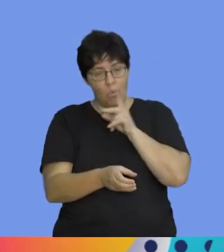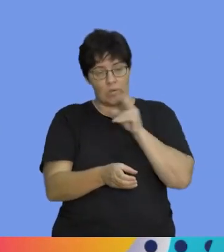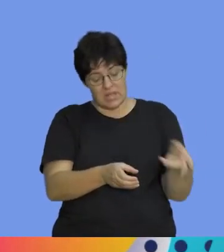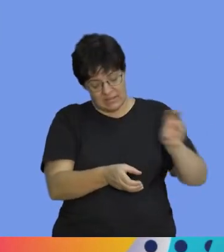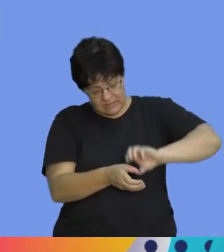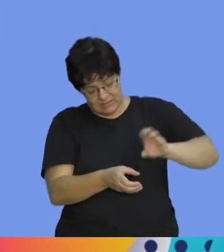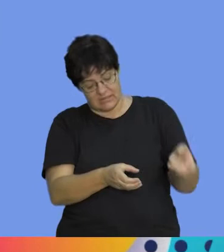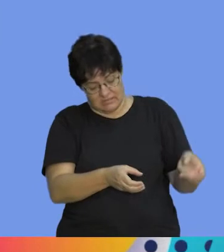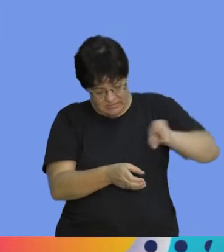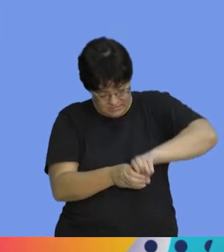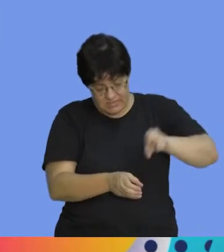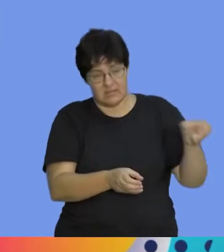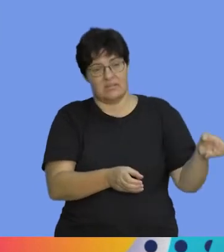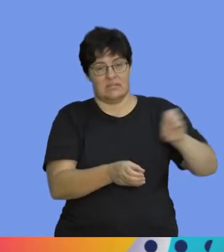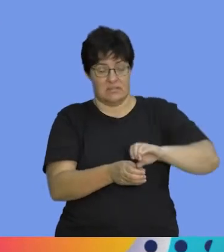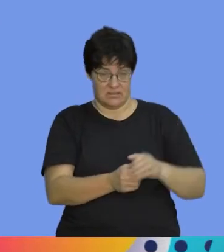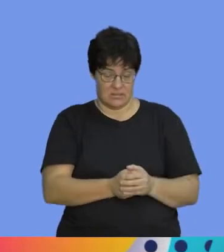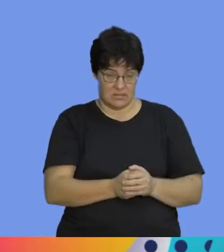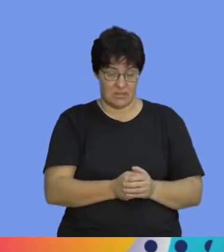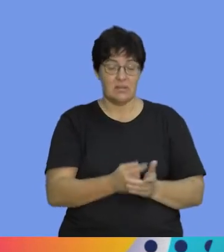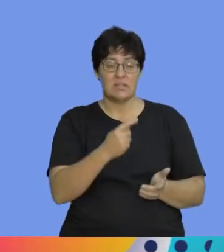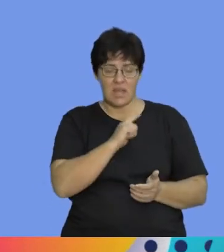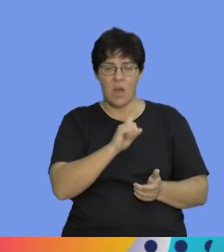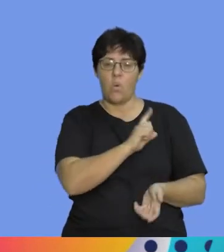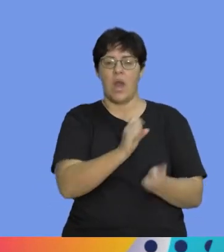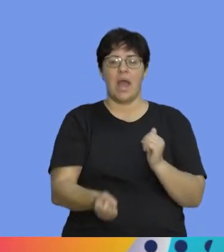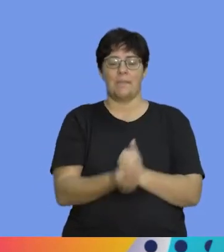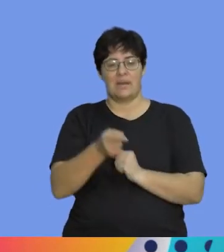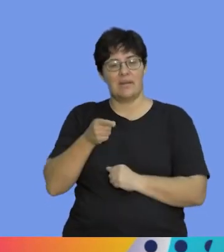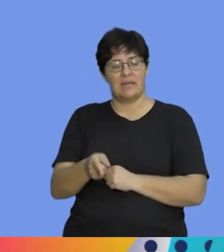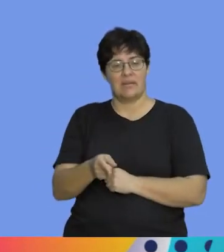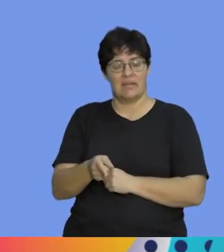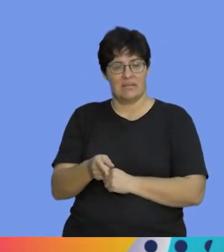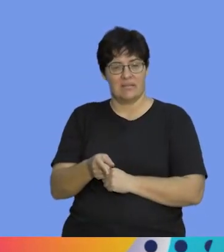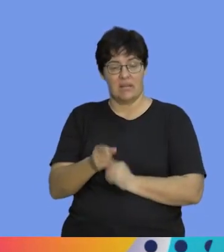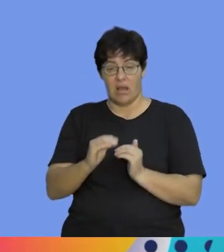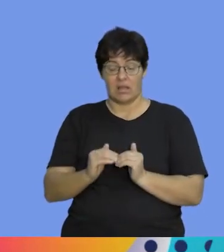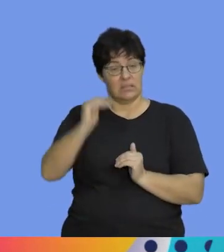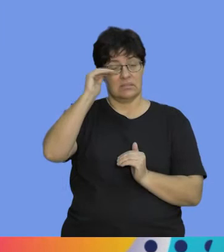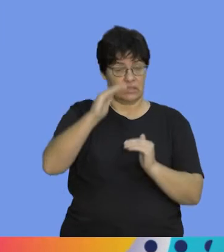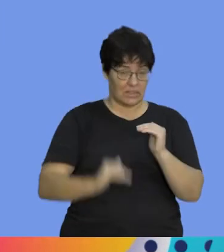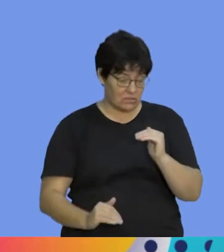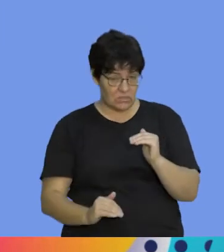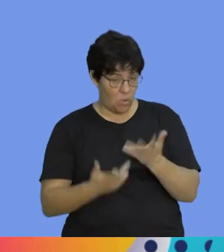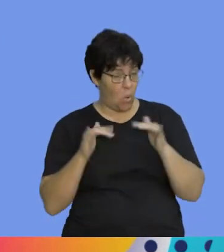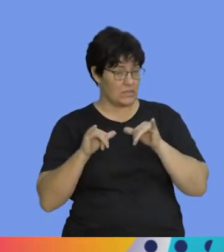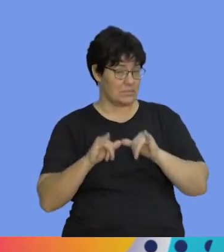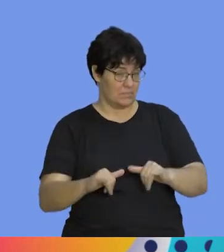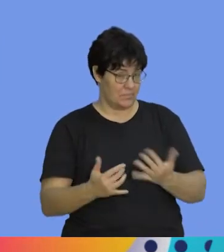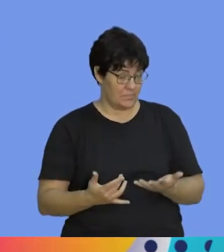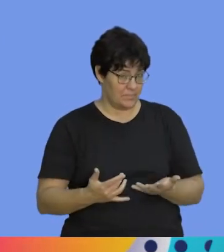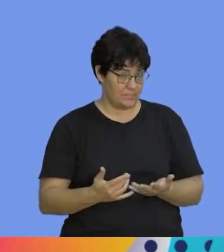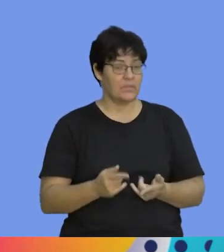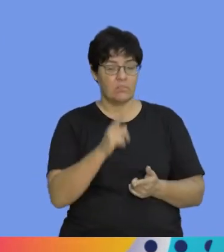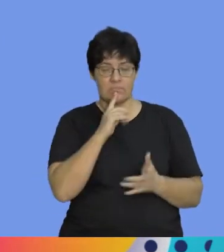then we asking ourselves a question that says, what happens to the concentration? Does it increase, decrease, or remain the same? We shall try